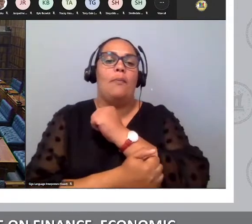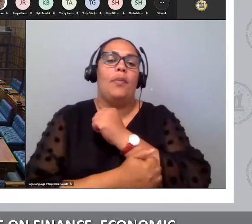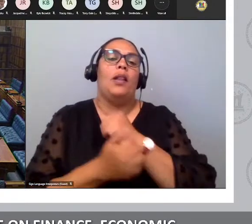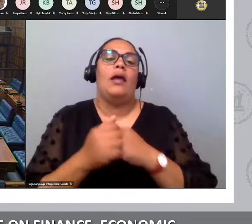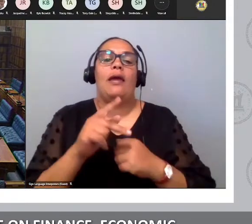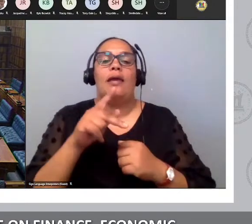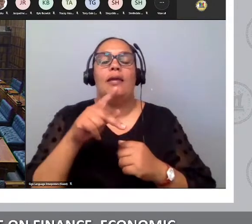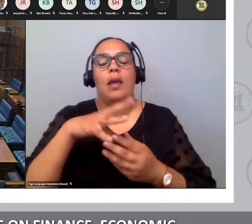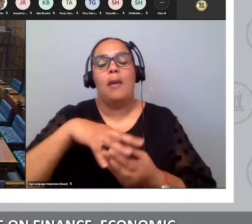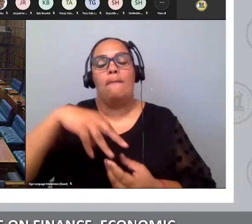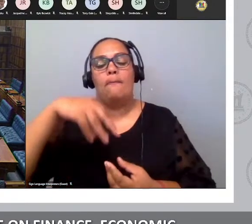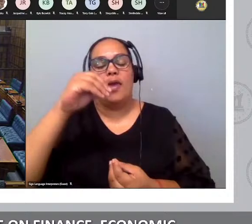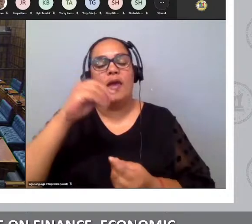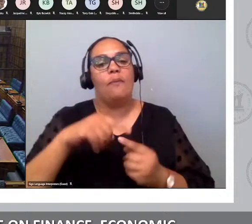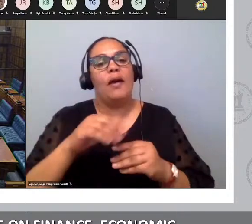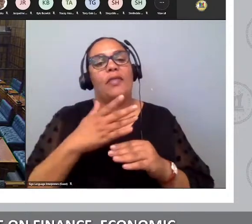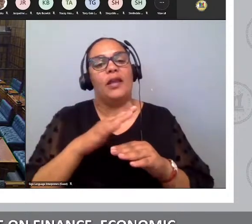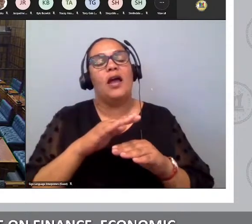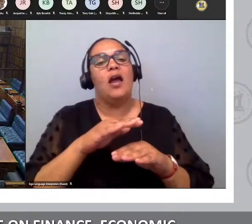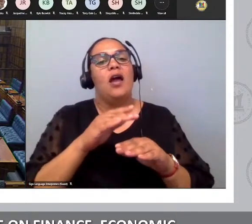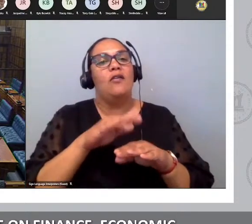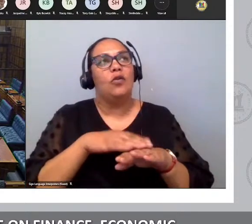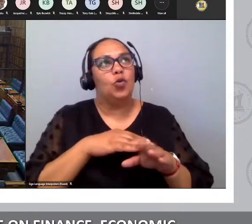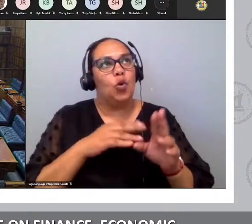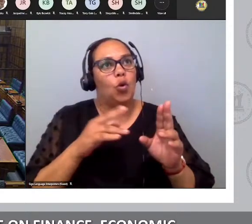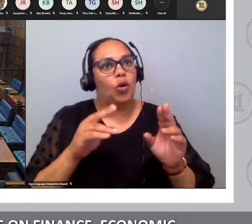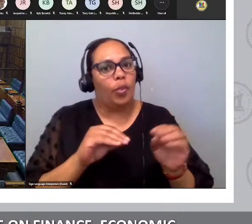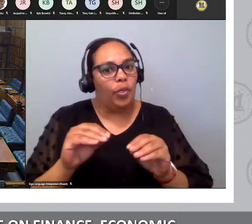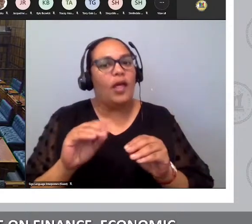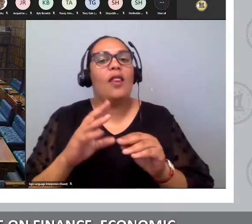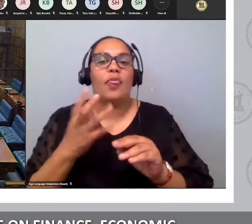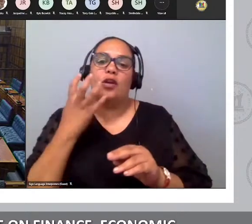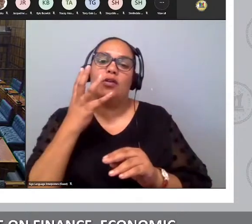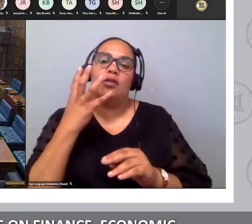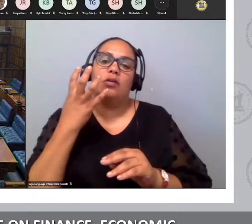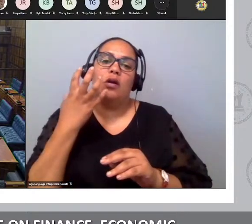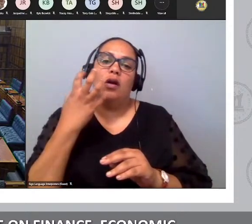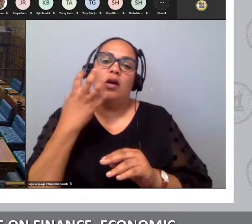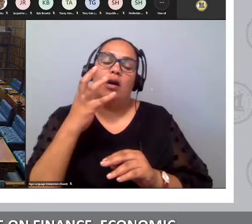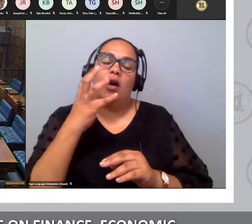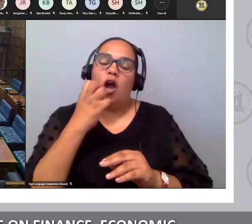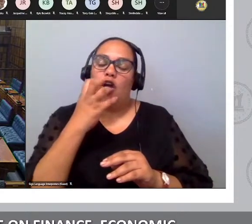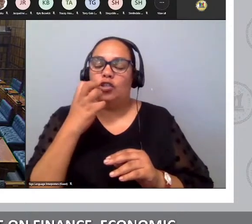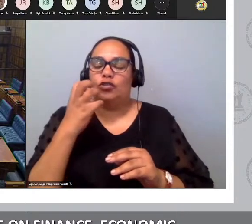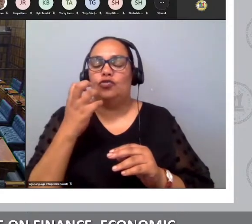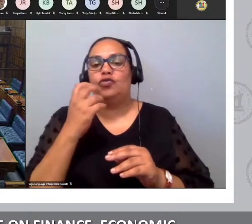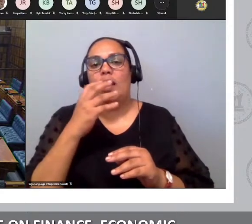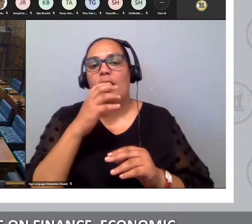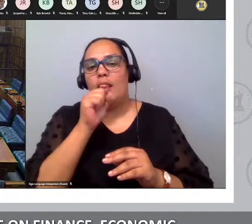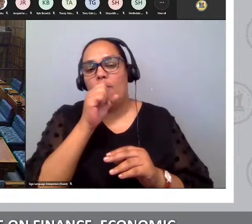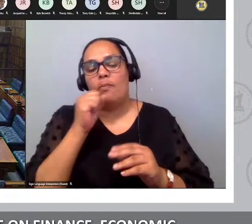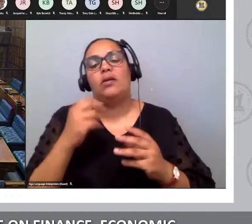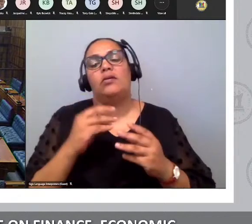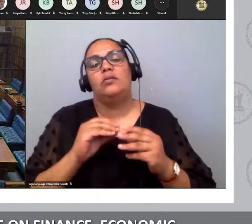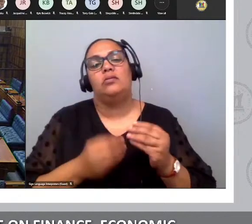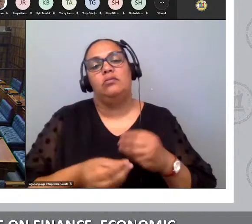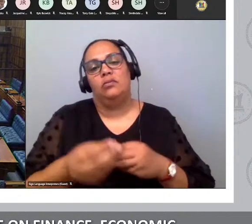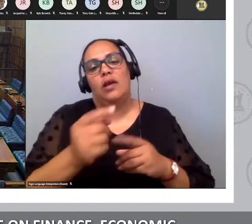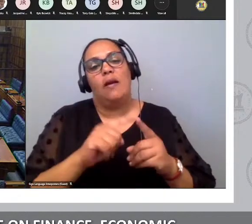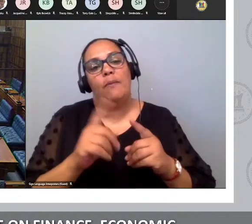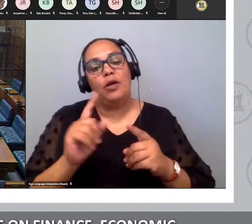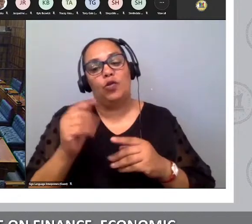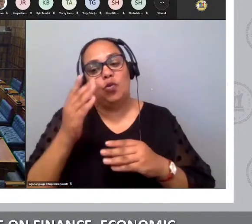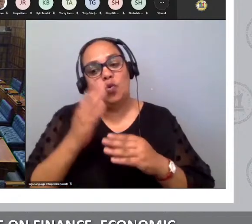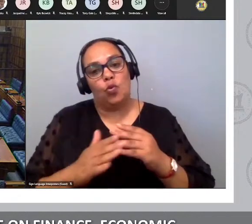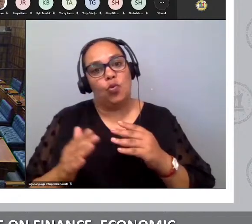then we have a short delay before the Citrus comes so if all goes well chair we're going to end the decidia season